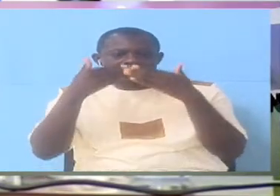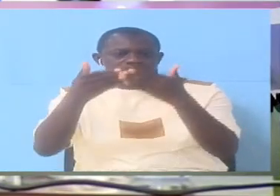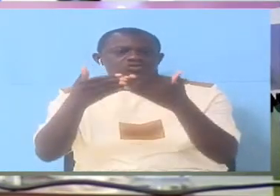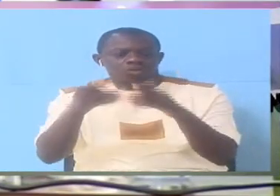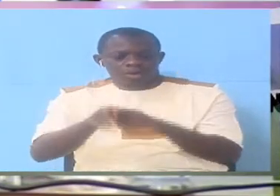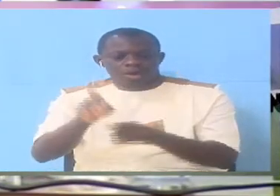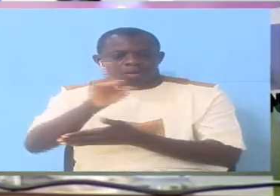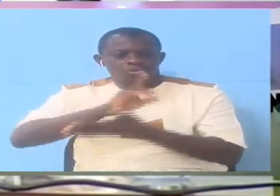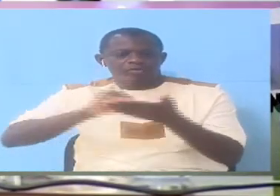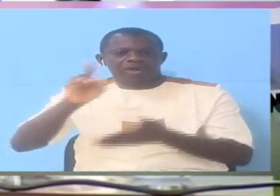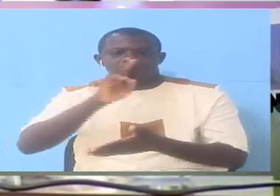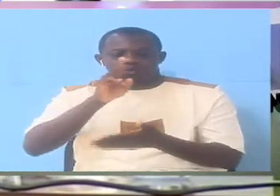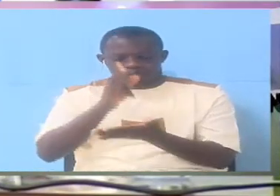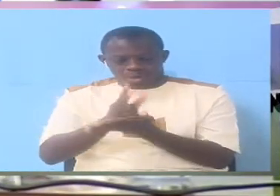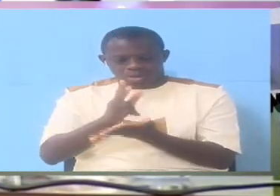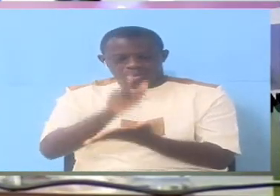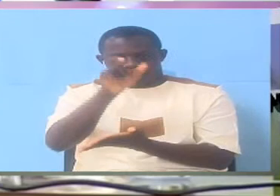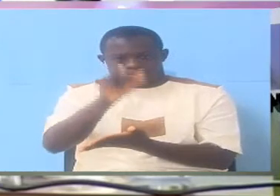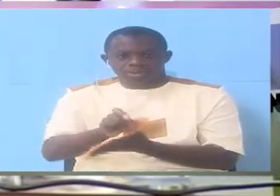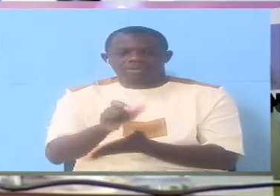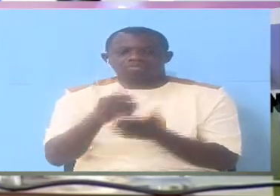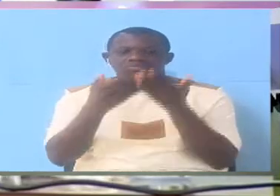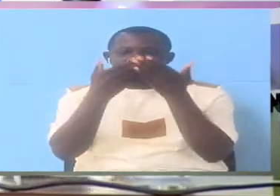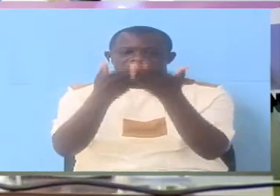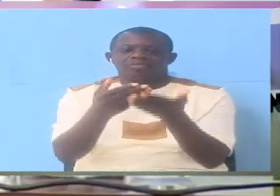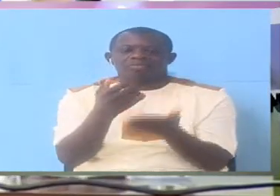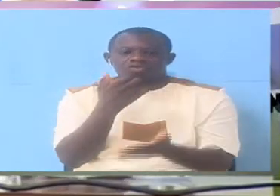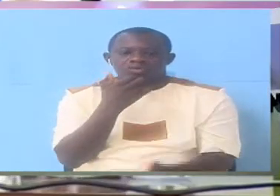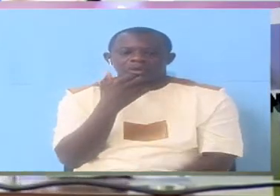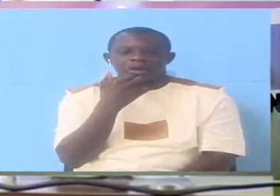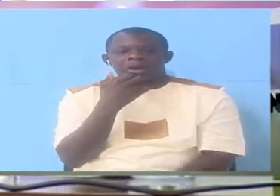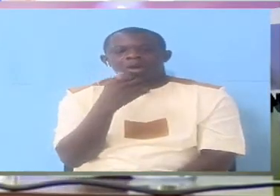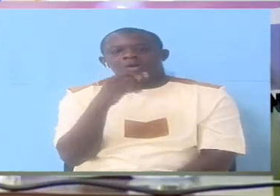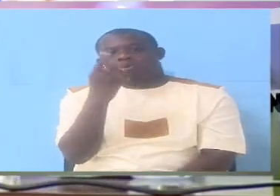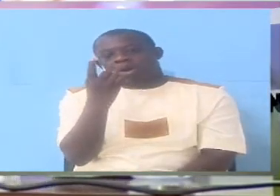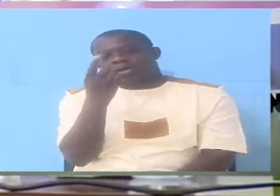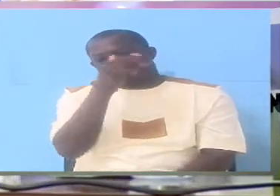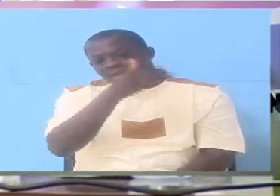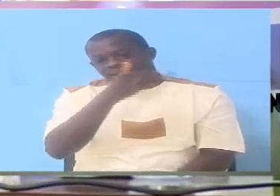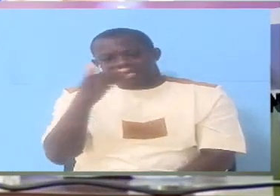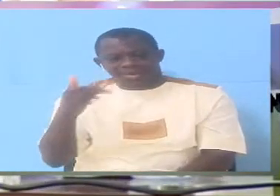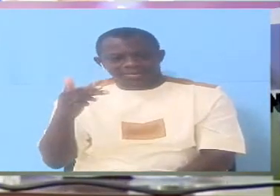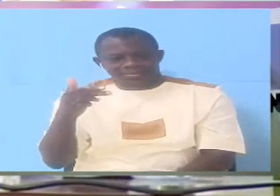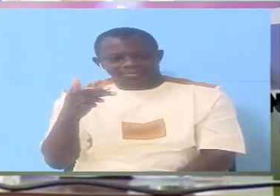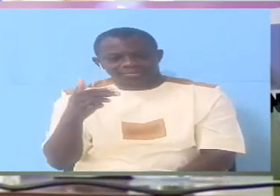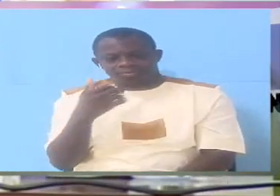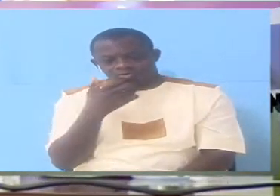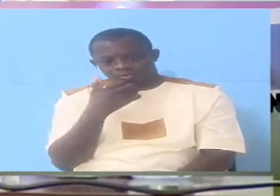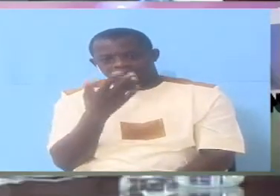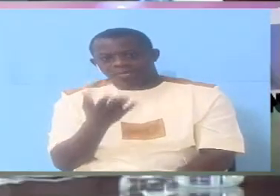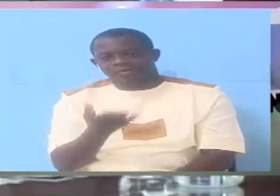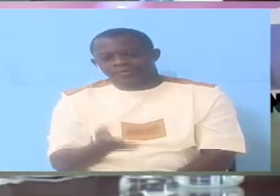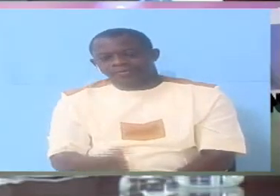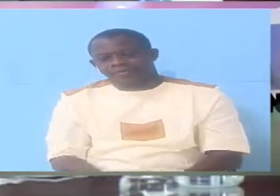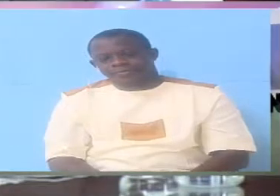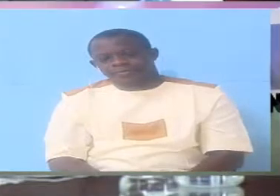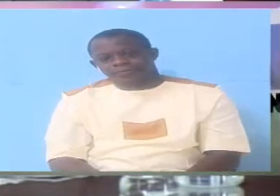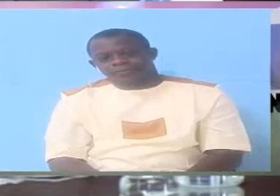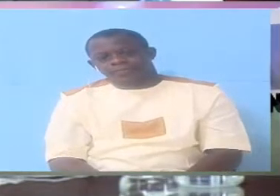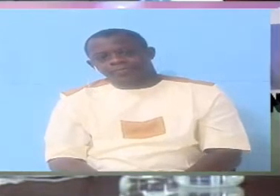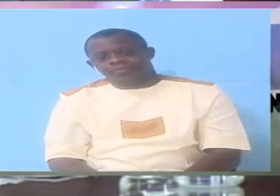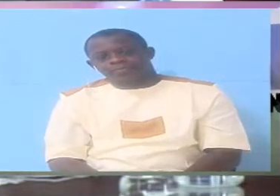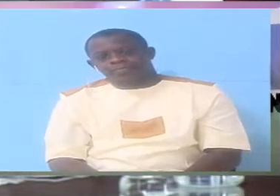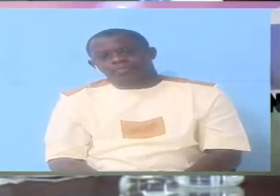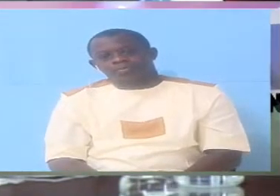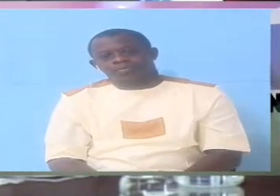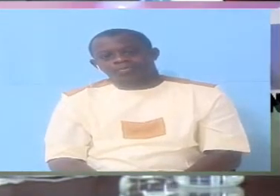information provided by the witness should be exhibit 199. Thank you. Thank you. You may